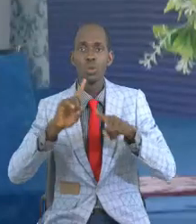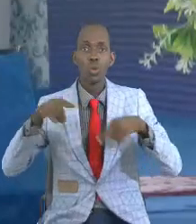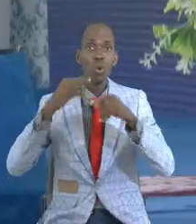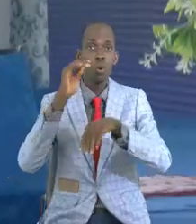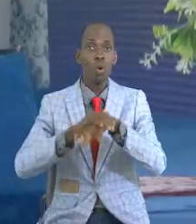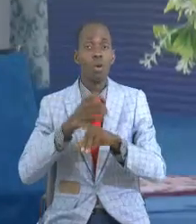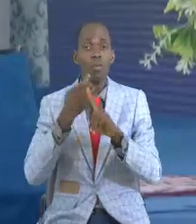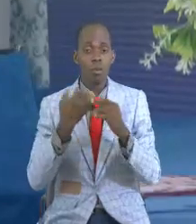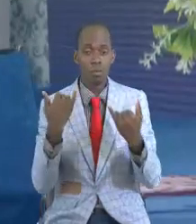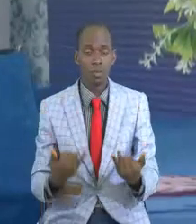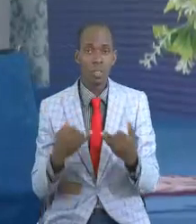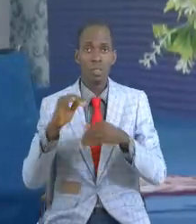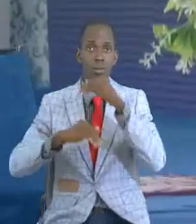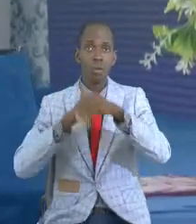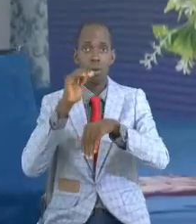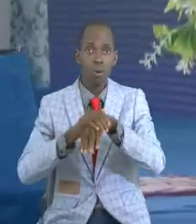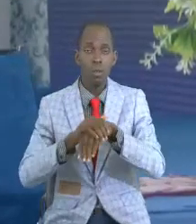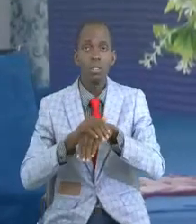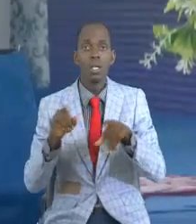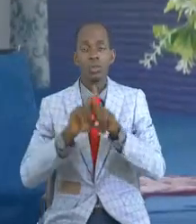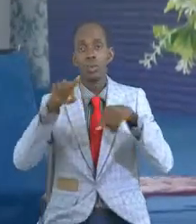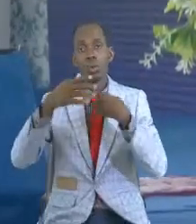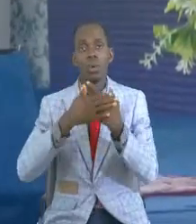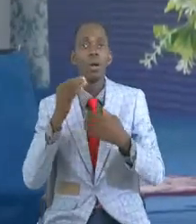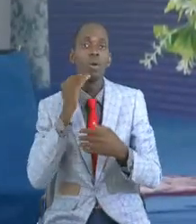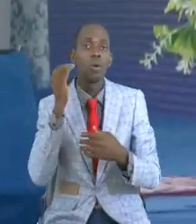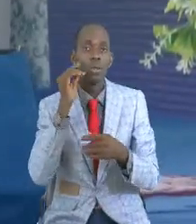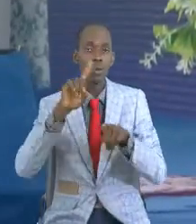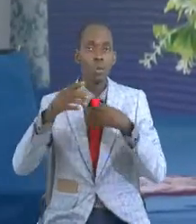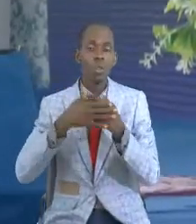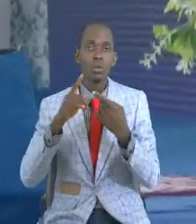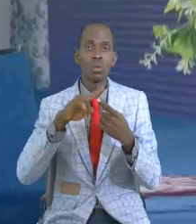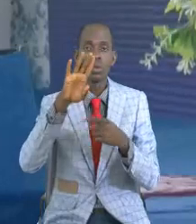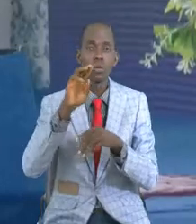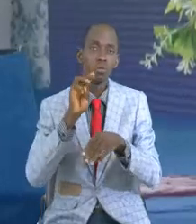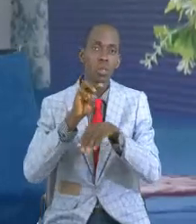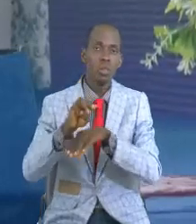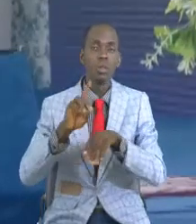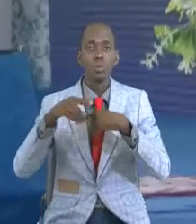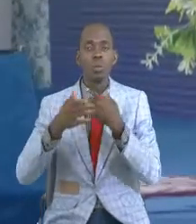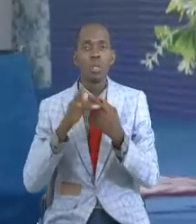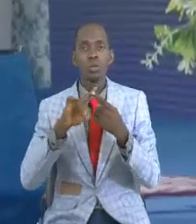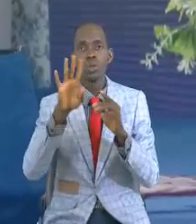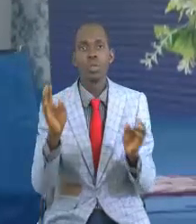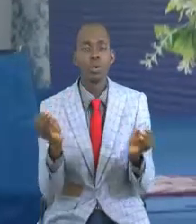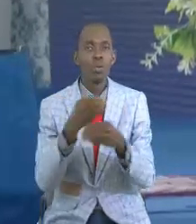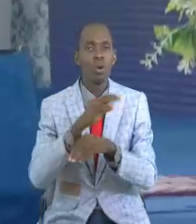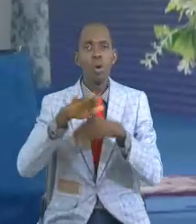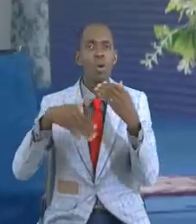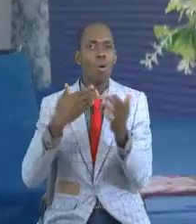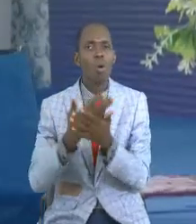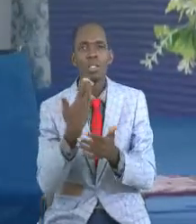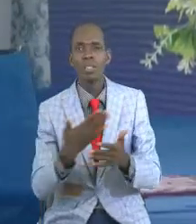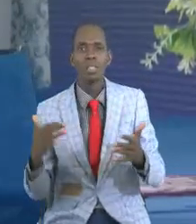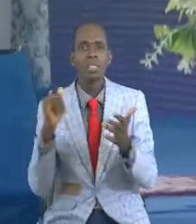moment as you get back home as you get back to your ministry as you get back to your office all those things that make